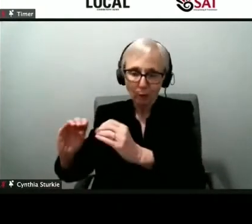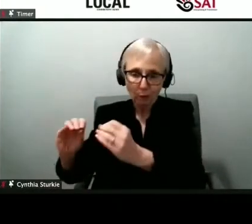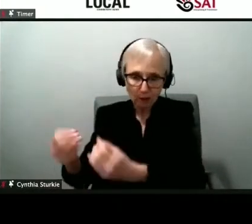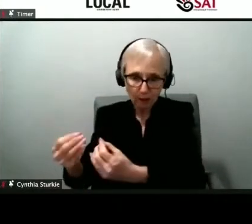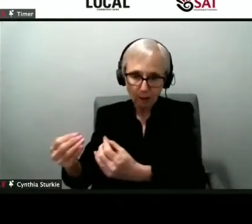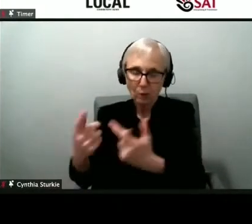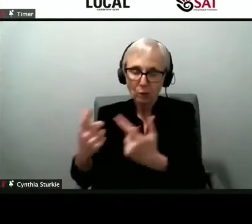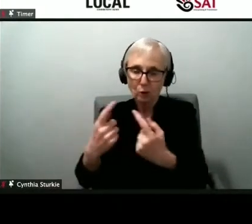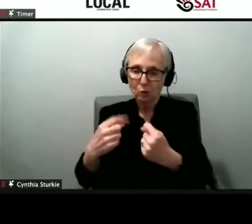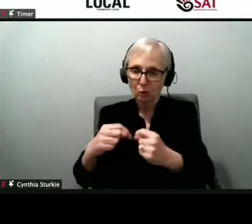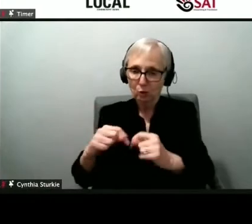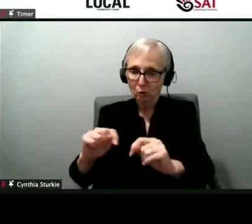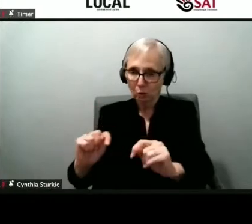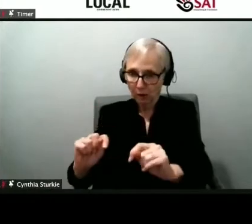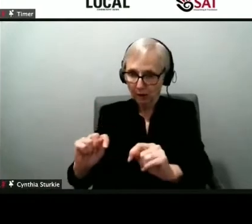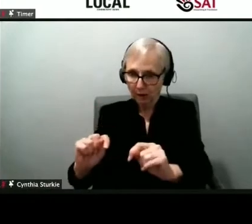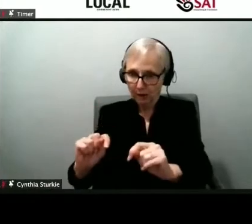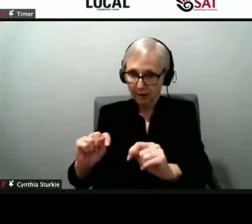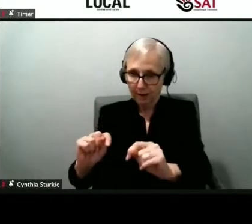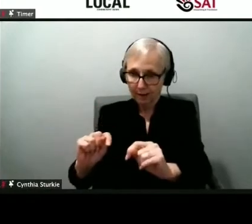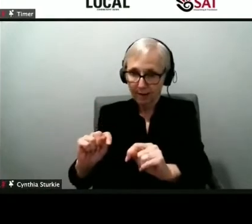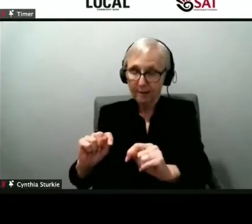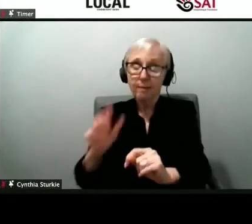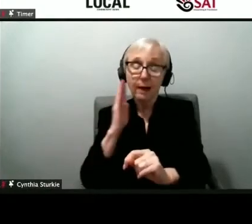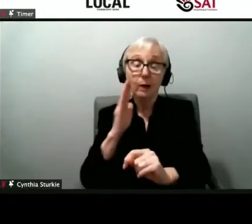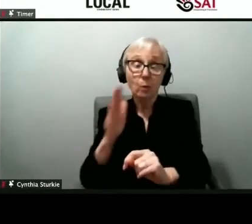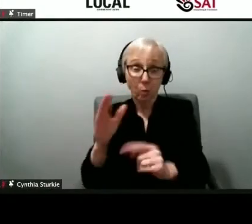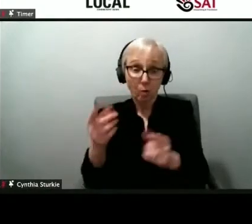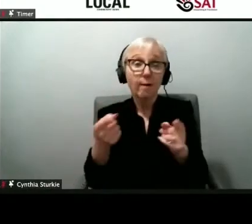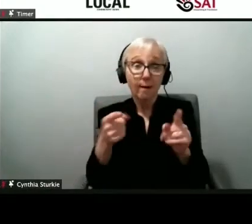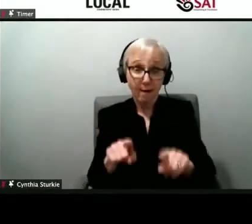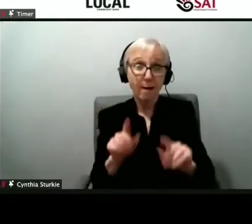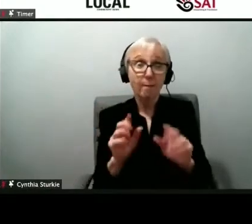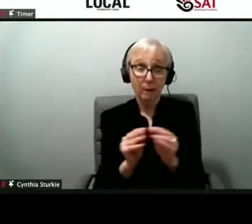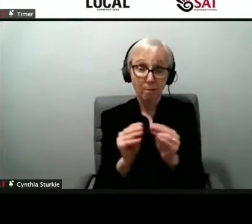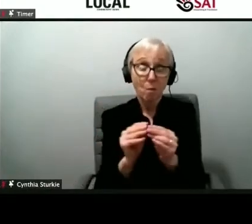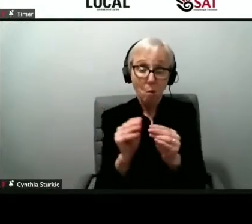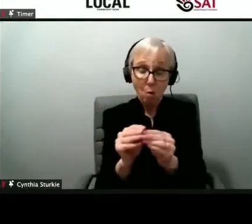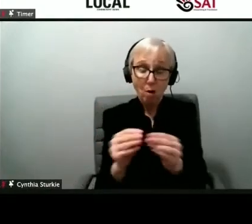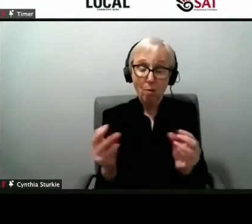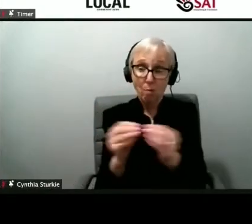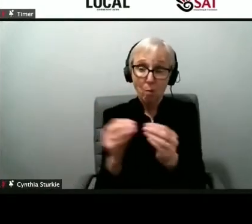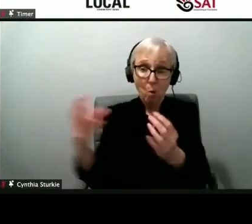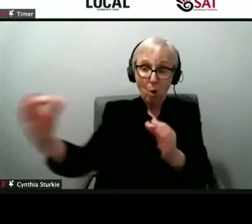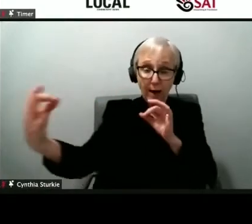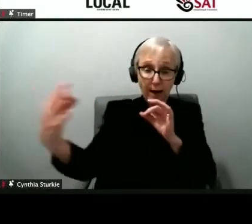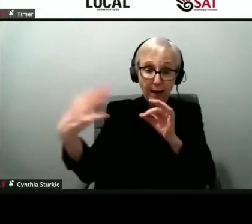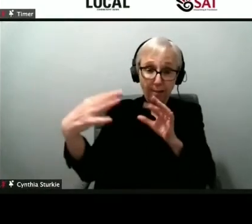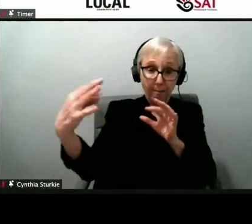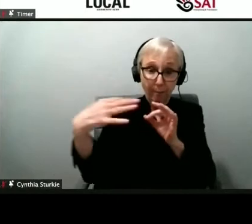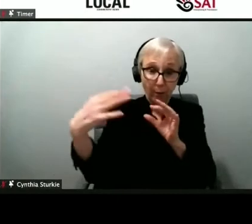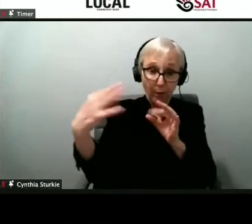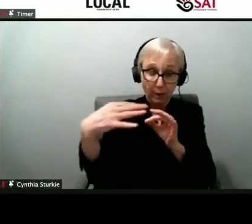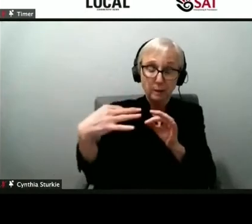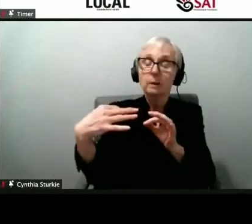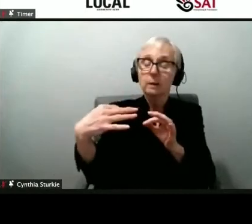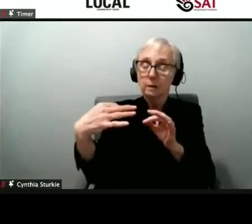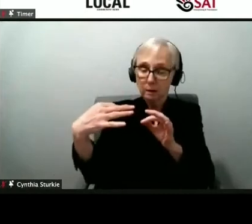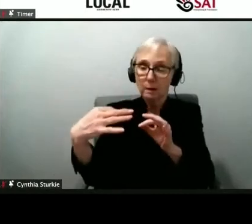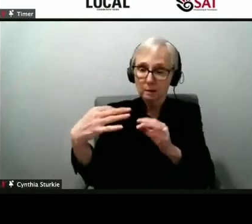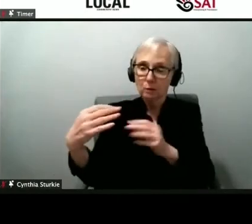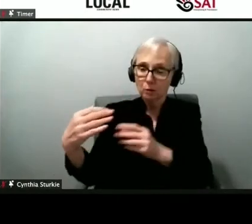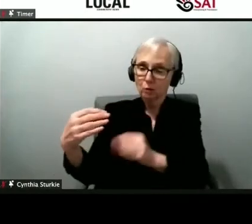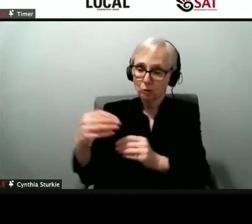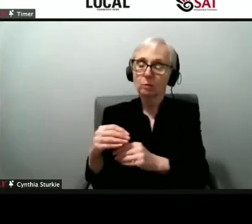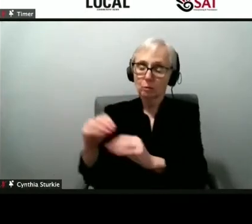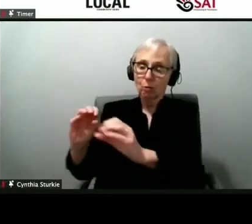that so that it does happen more, that we've got more input from the neighbors to the neighborhood association to the